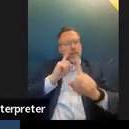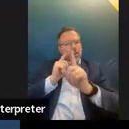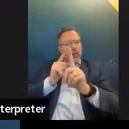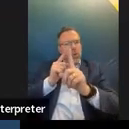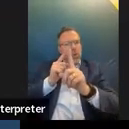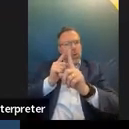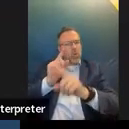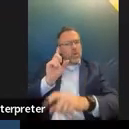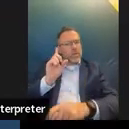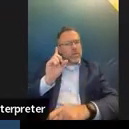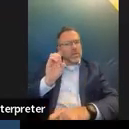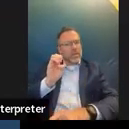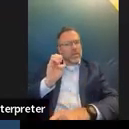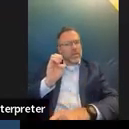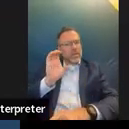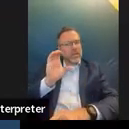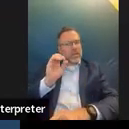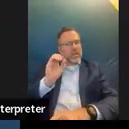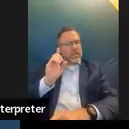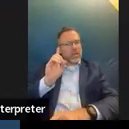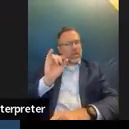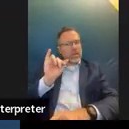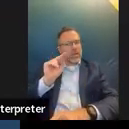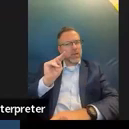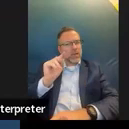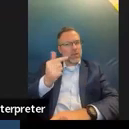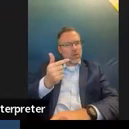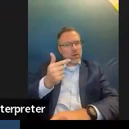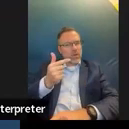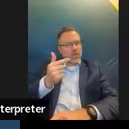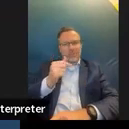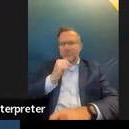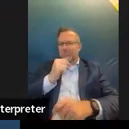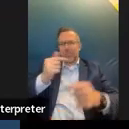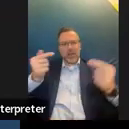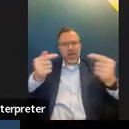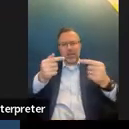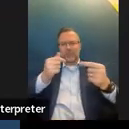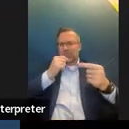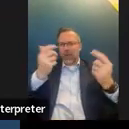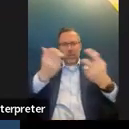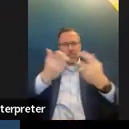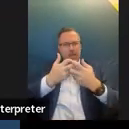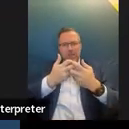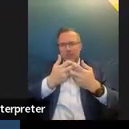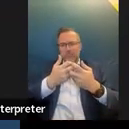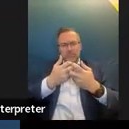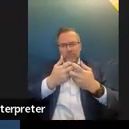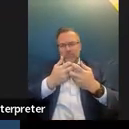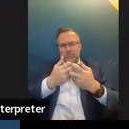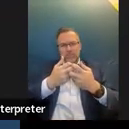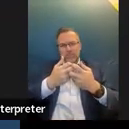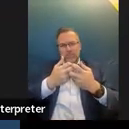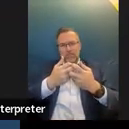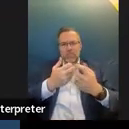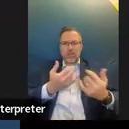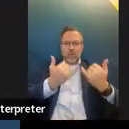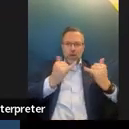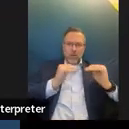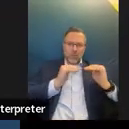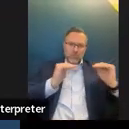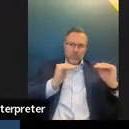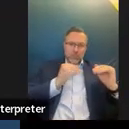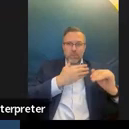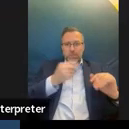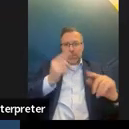decoding. So there is no alignment there on the second one between the present level and